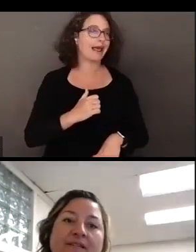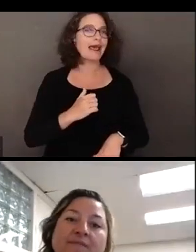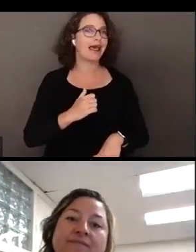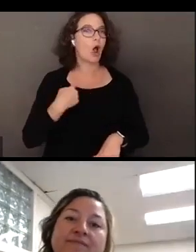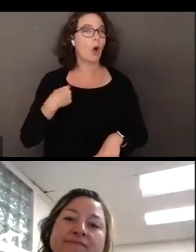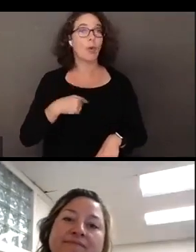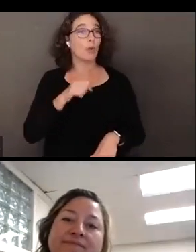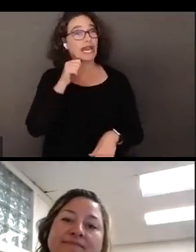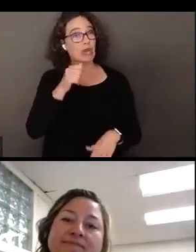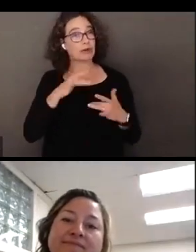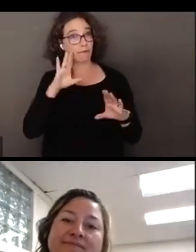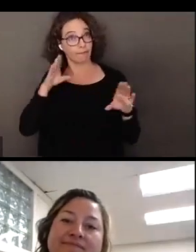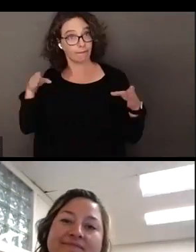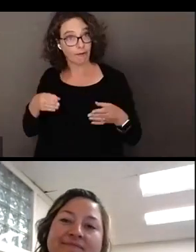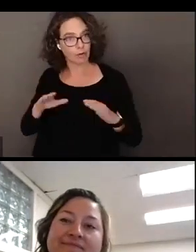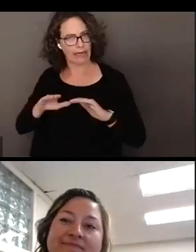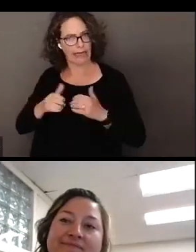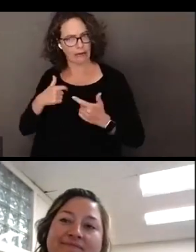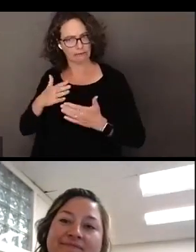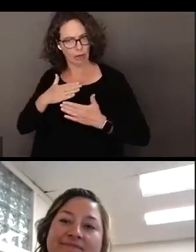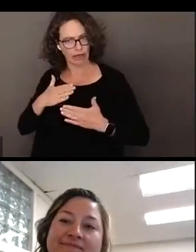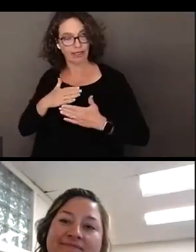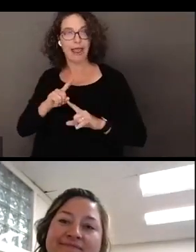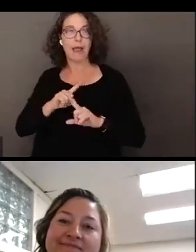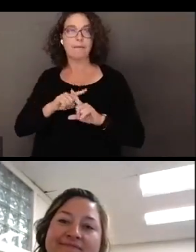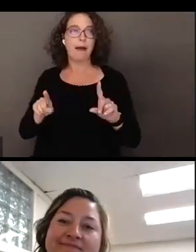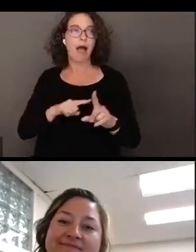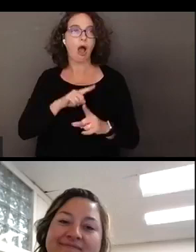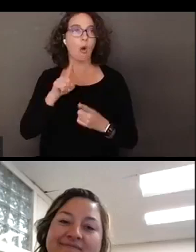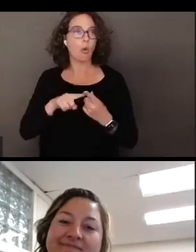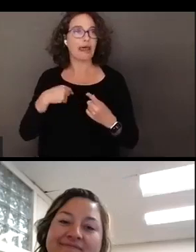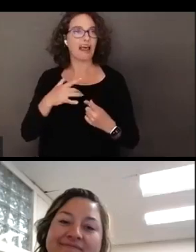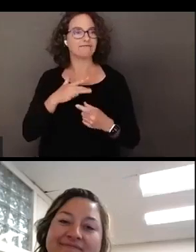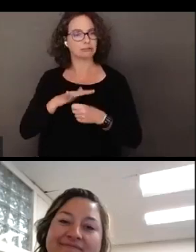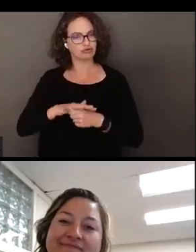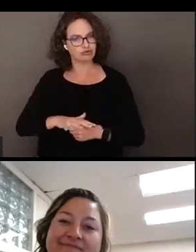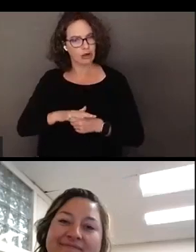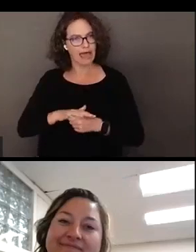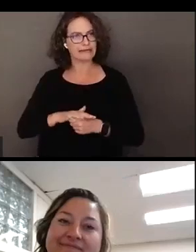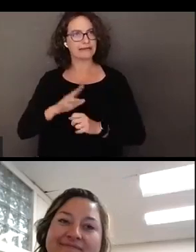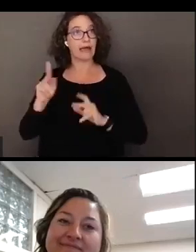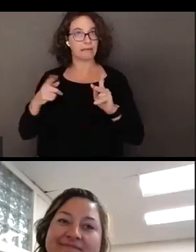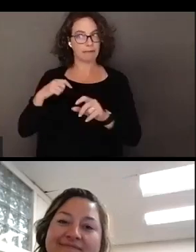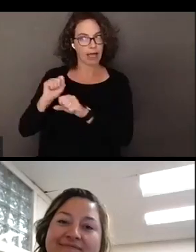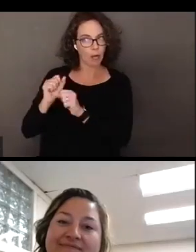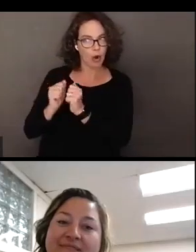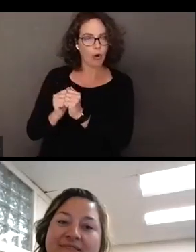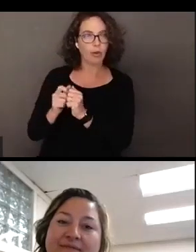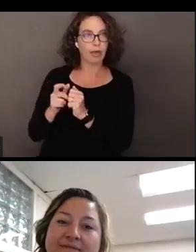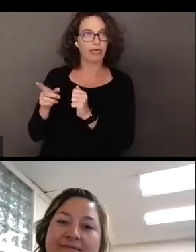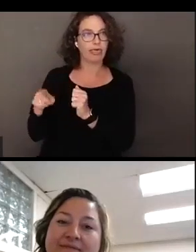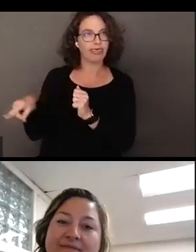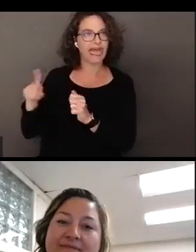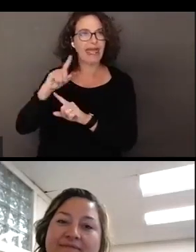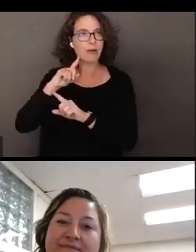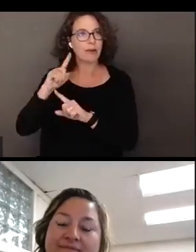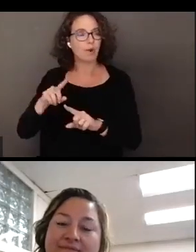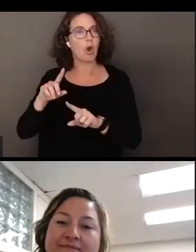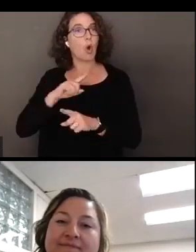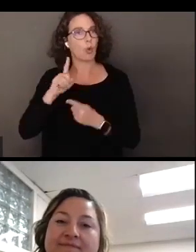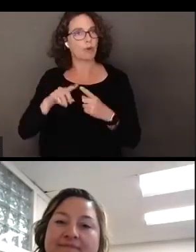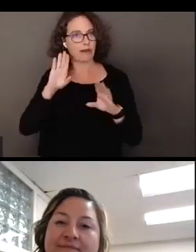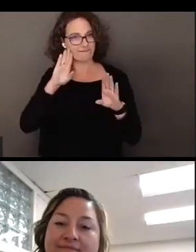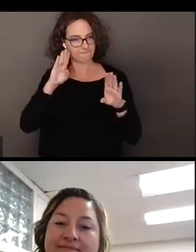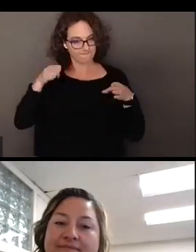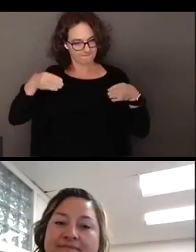many of those breaths. But when I'm stressed, and people that I work with, when they report like focusing on that